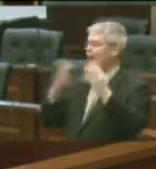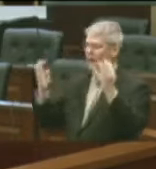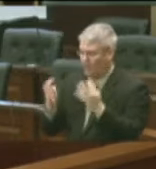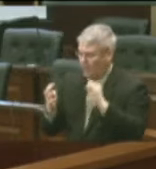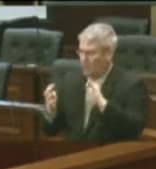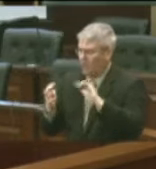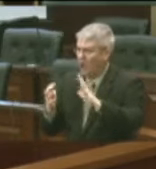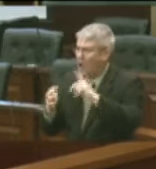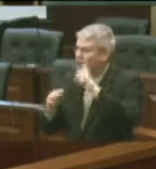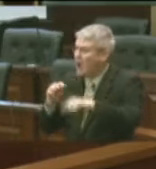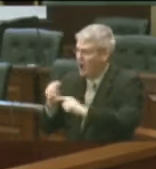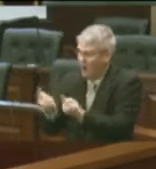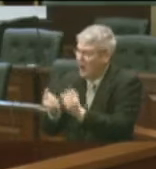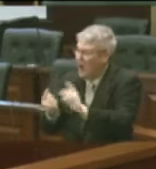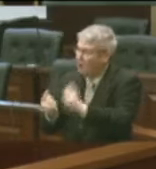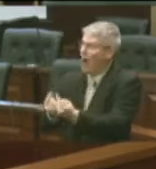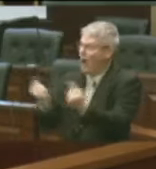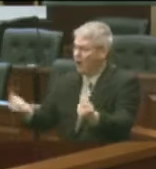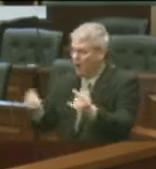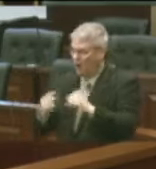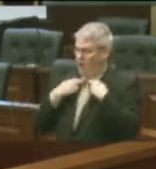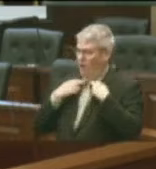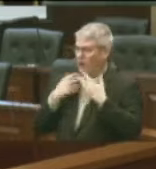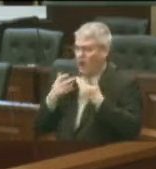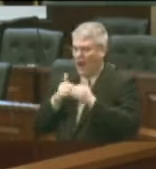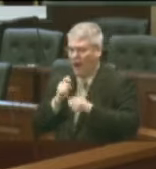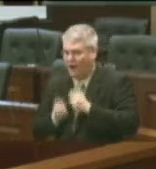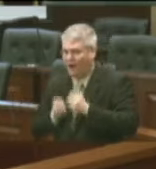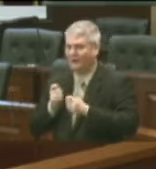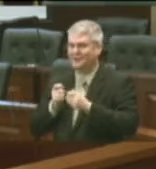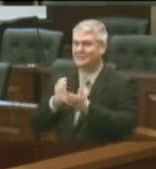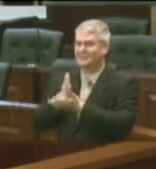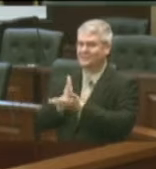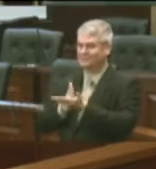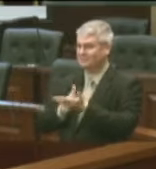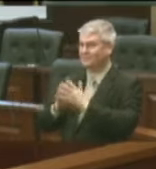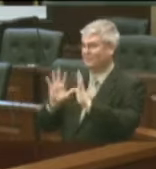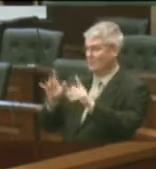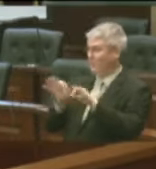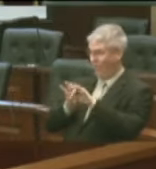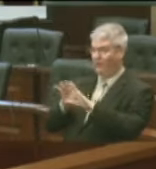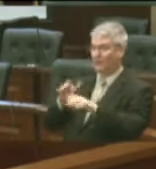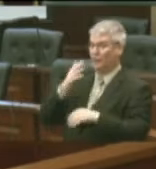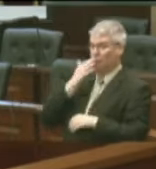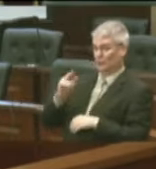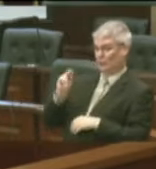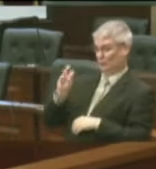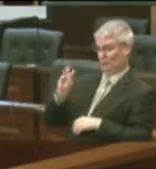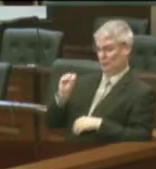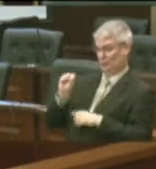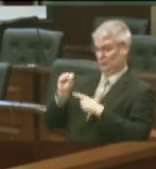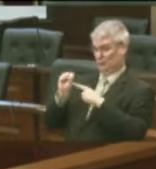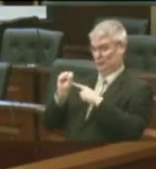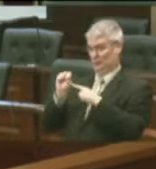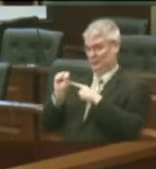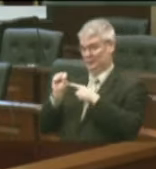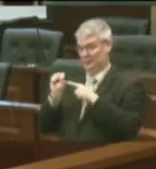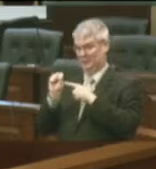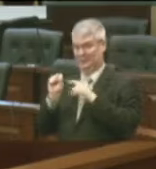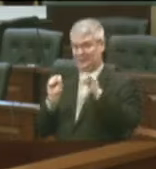from? And so the great news is everybody can use this money to address their unique needs. And so